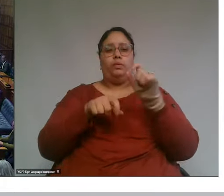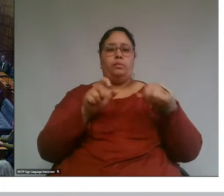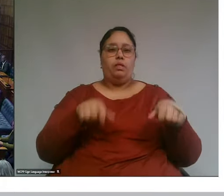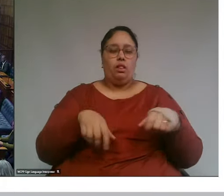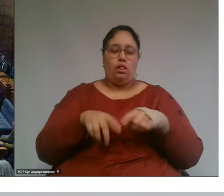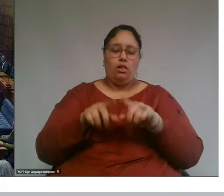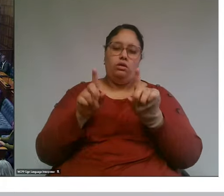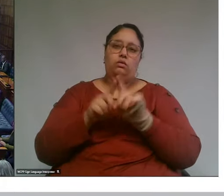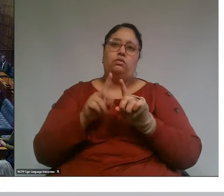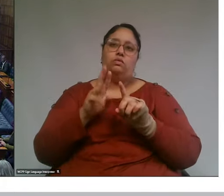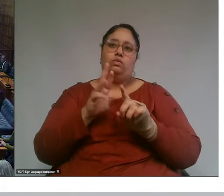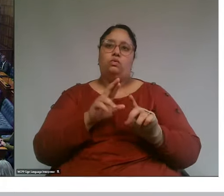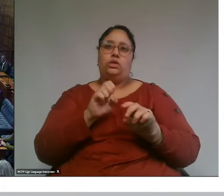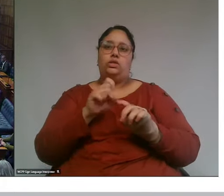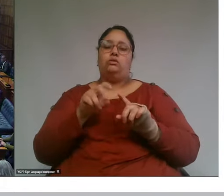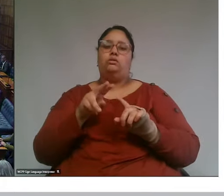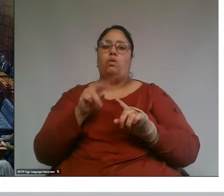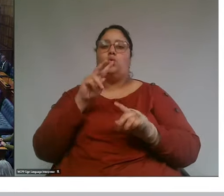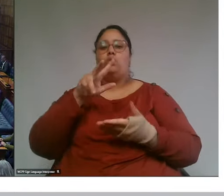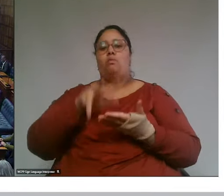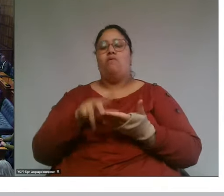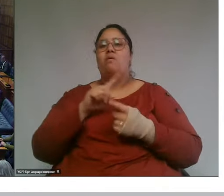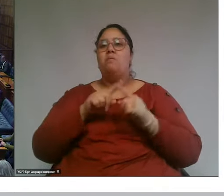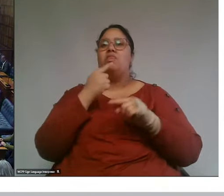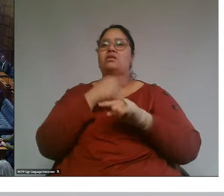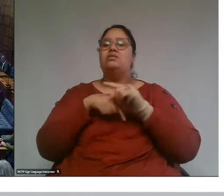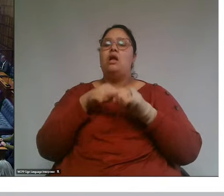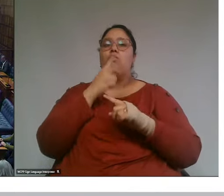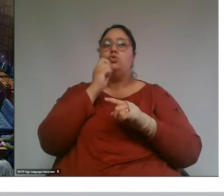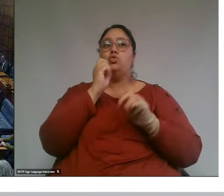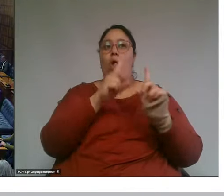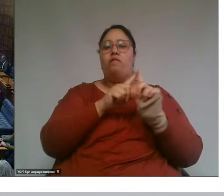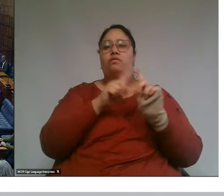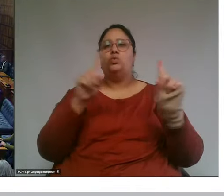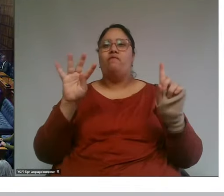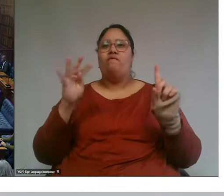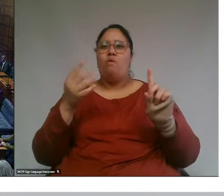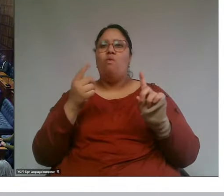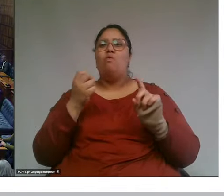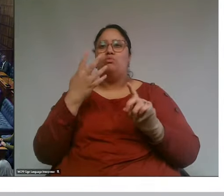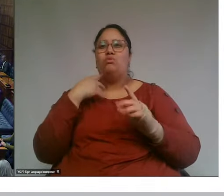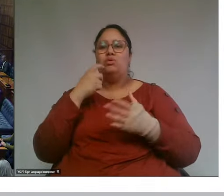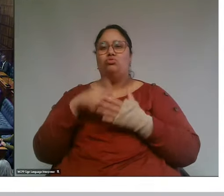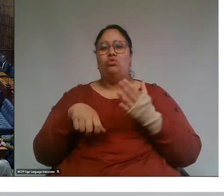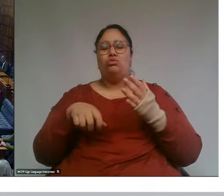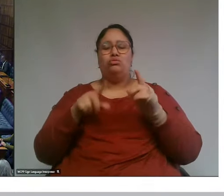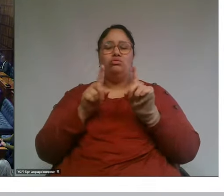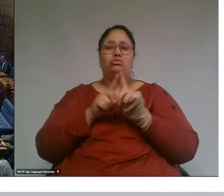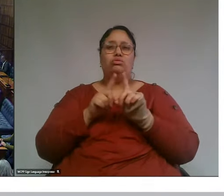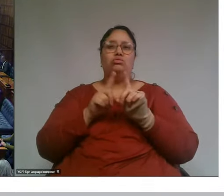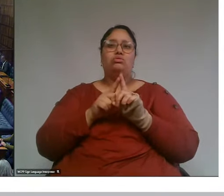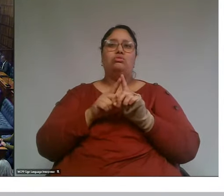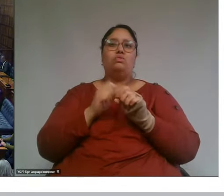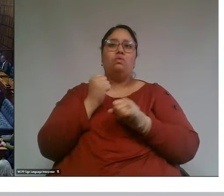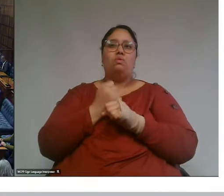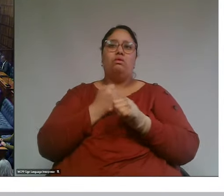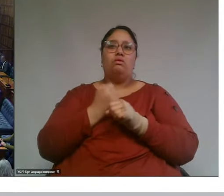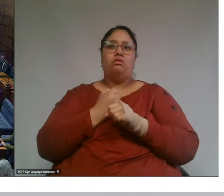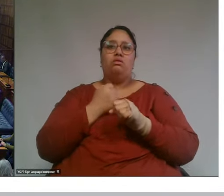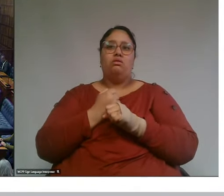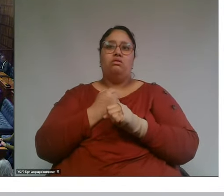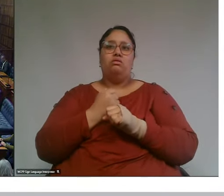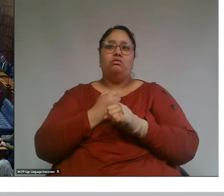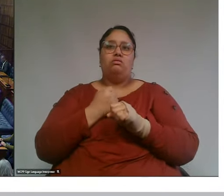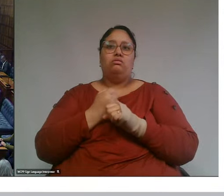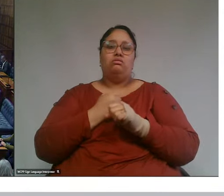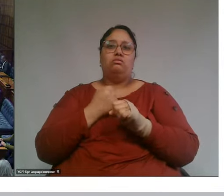reson to it been imp approved so we've been done quite a lot of work with regard with regard to that one we working very close with what we